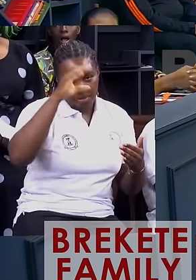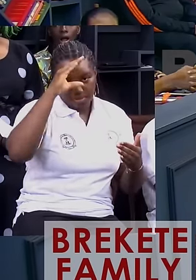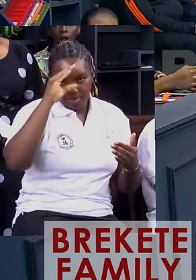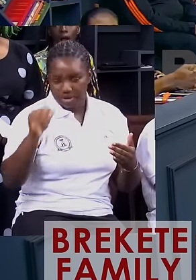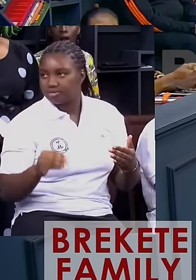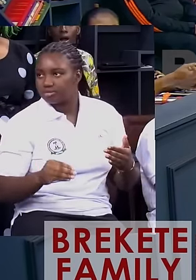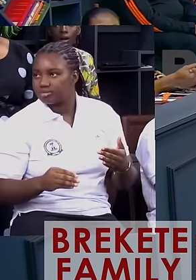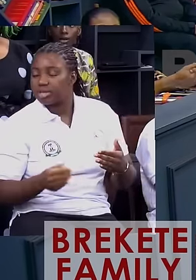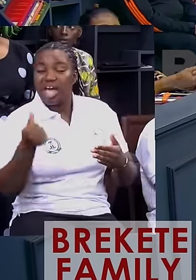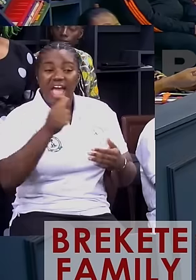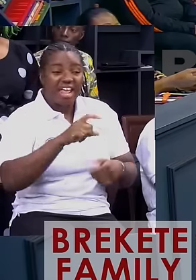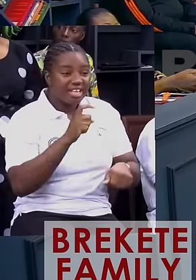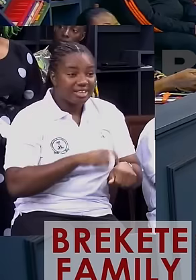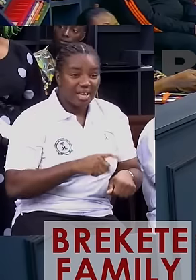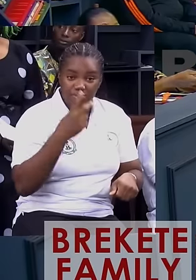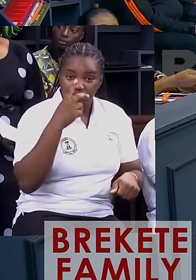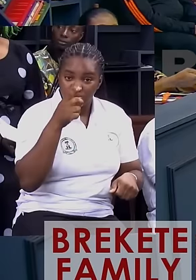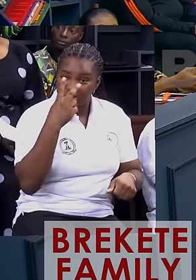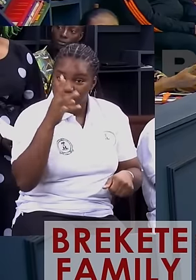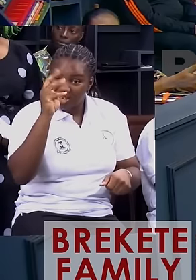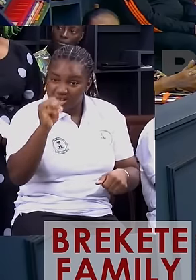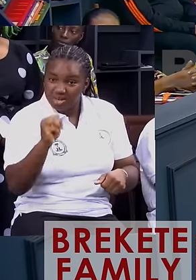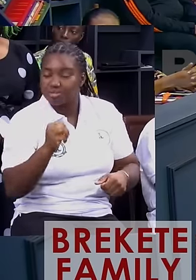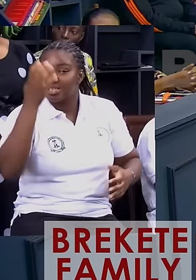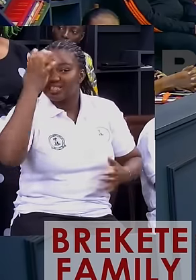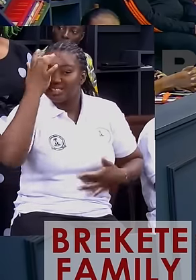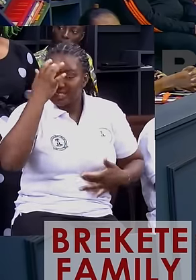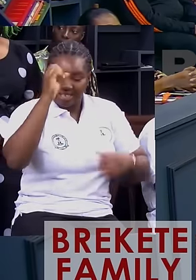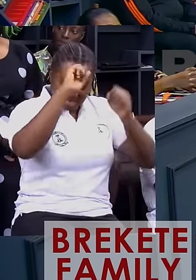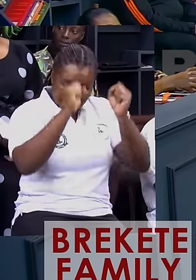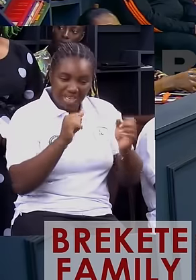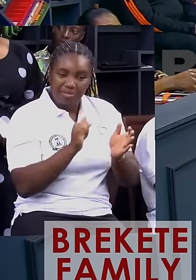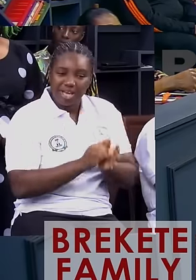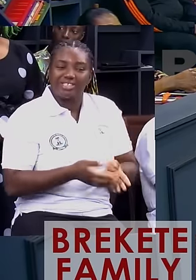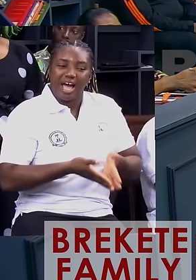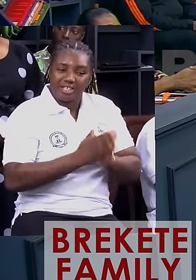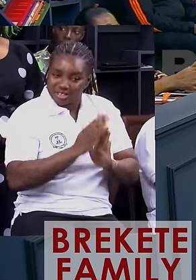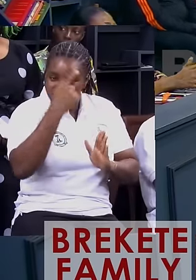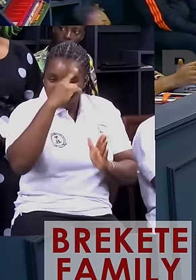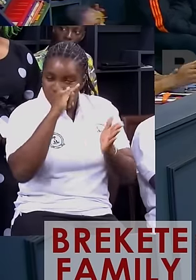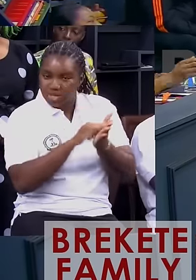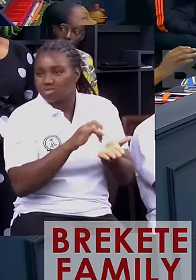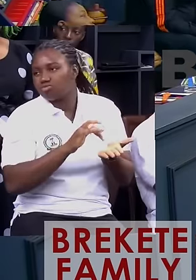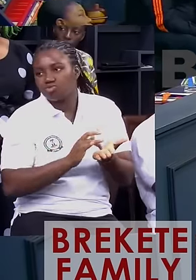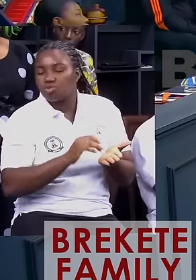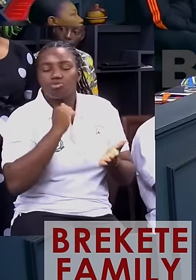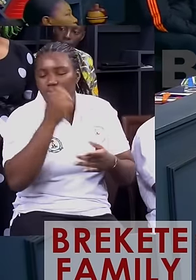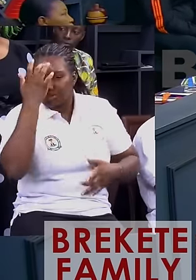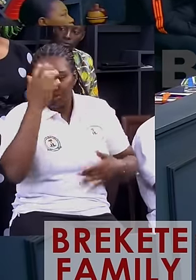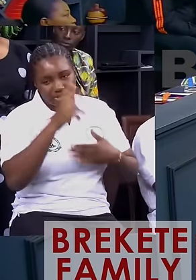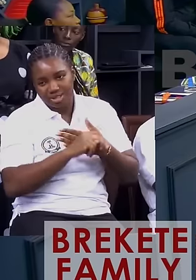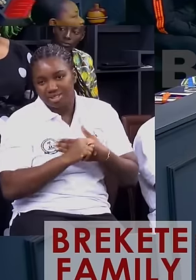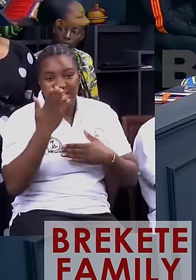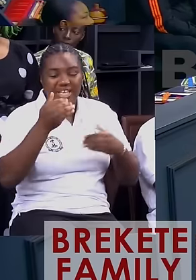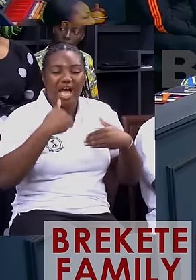So, anytime when I see and they sick, now insistent they demand for the drug, not be sickness. They had